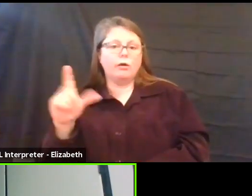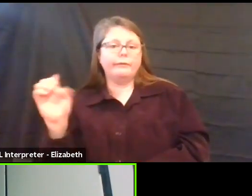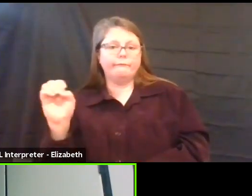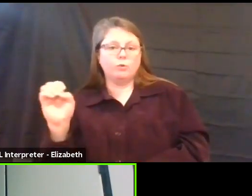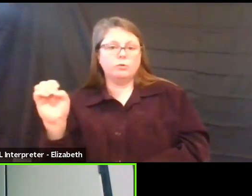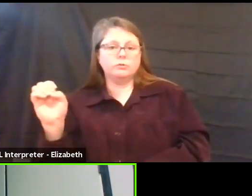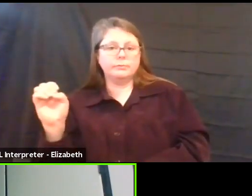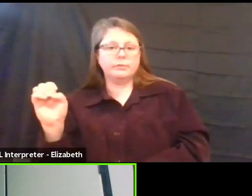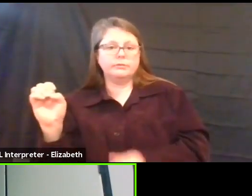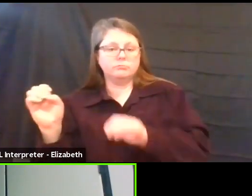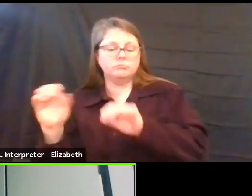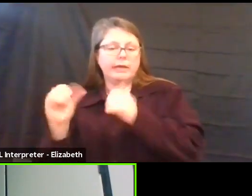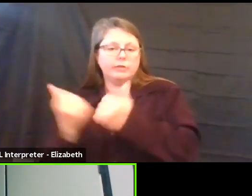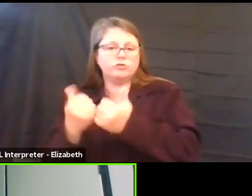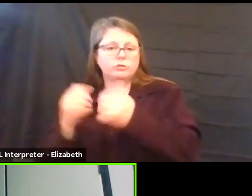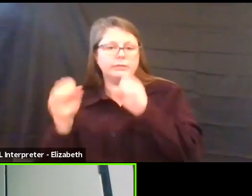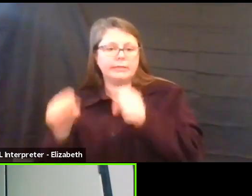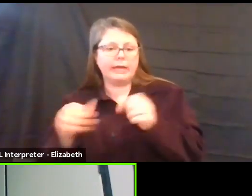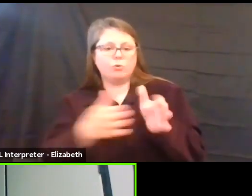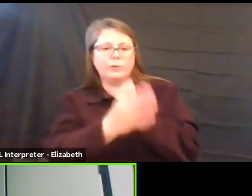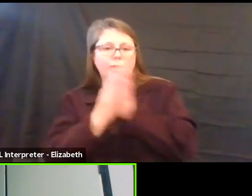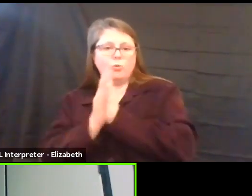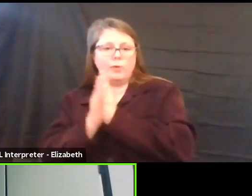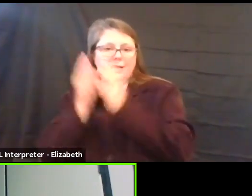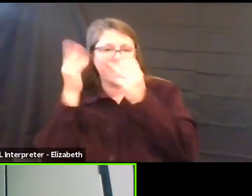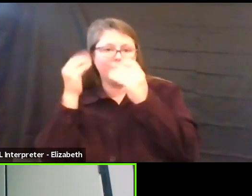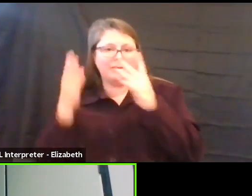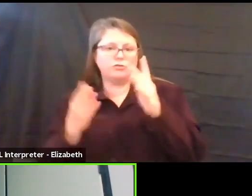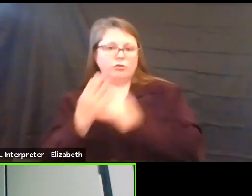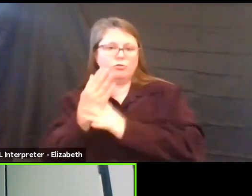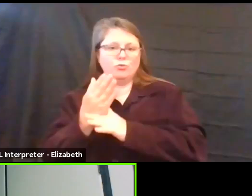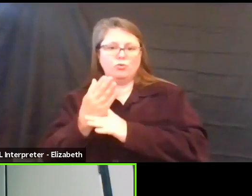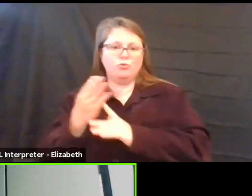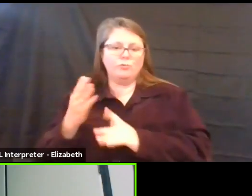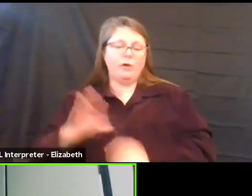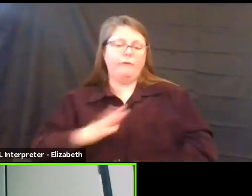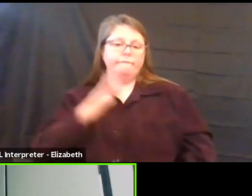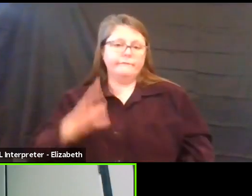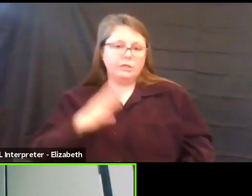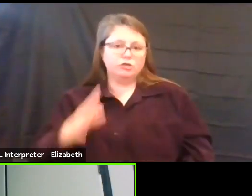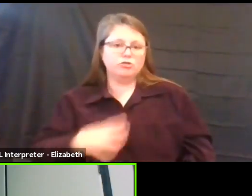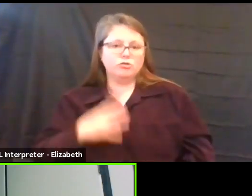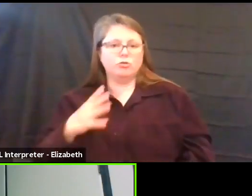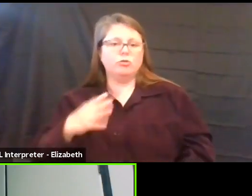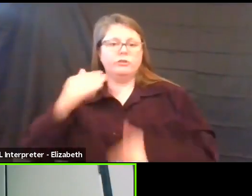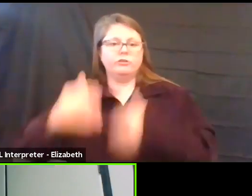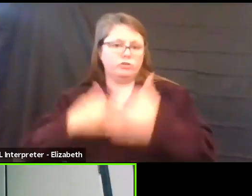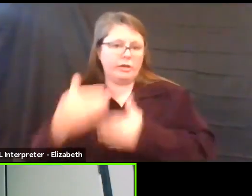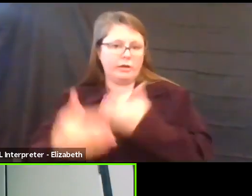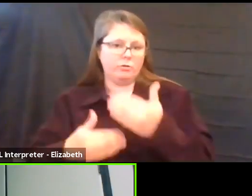information, but that is not something that we ever see, or it doesn't come through